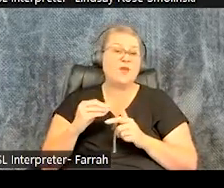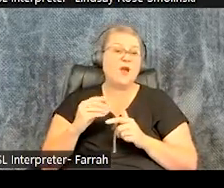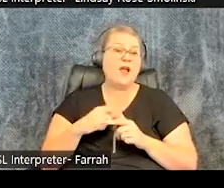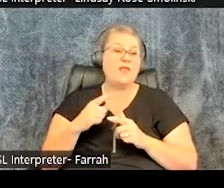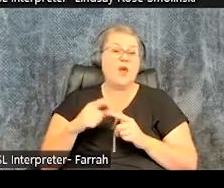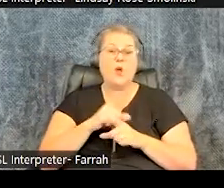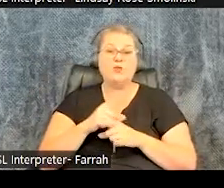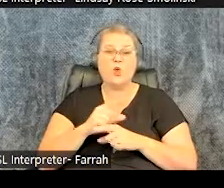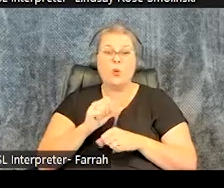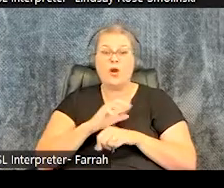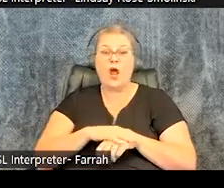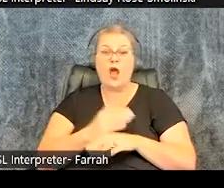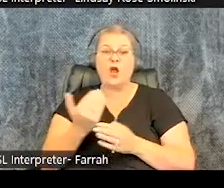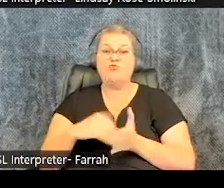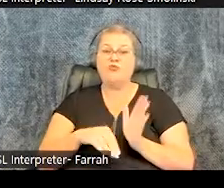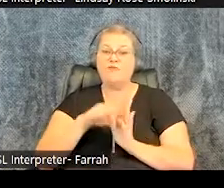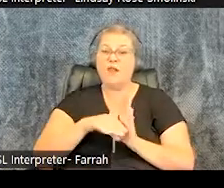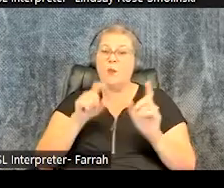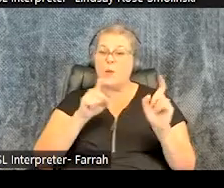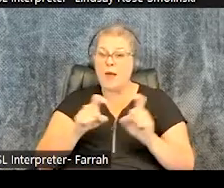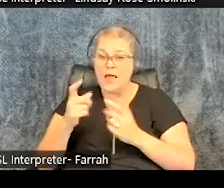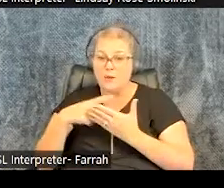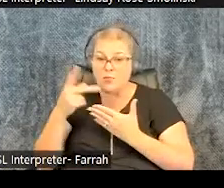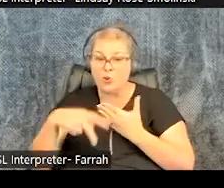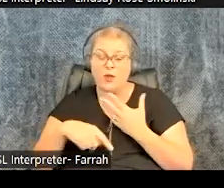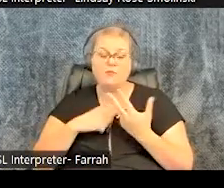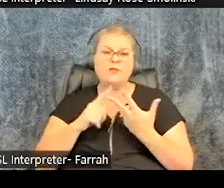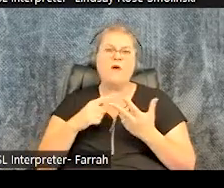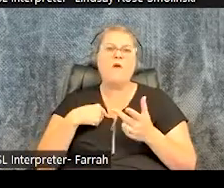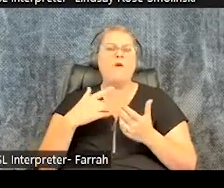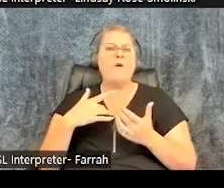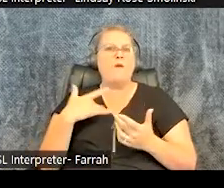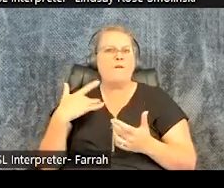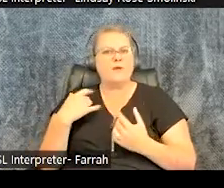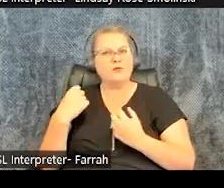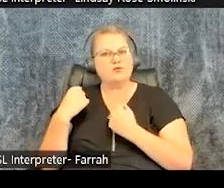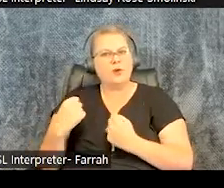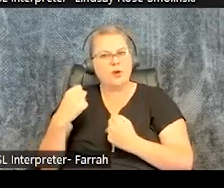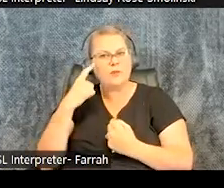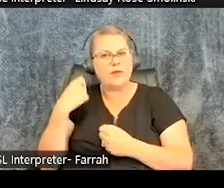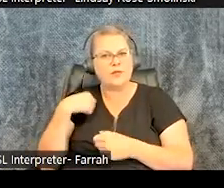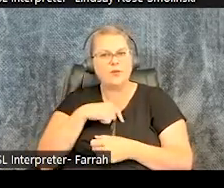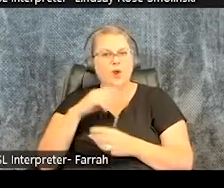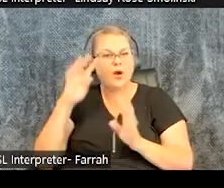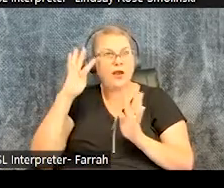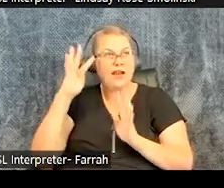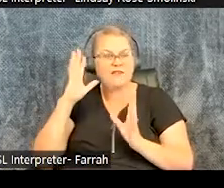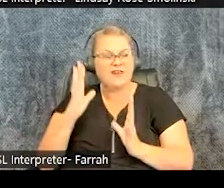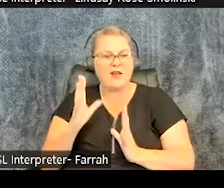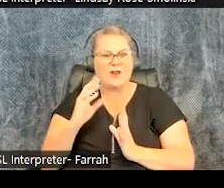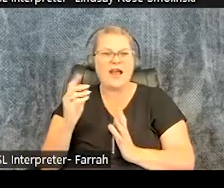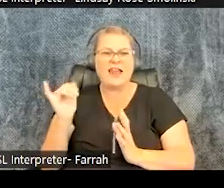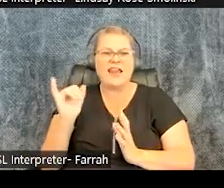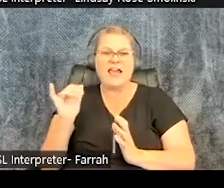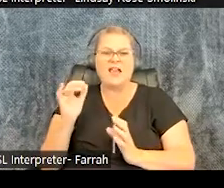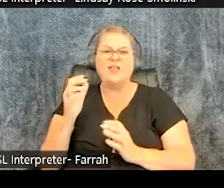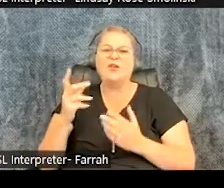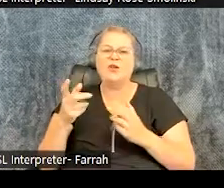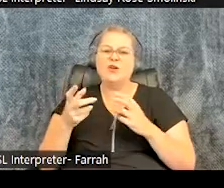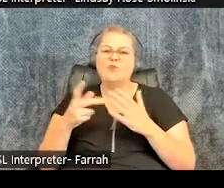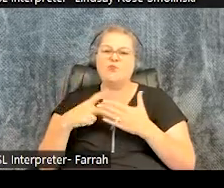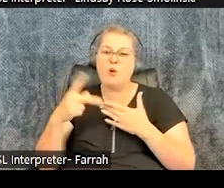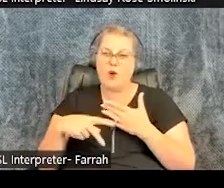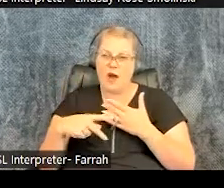pilots. I also feel very strongly, because we're an innovator, and like the program that Jules has with AI,